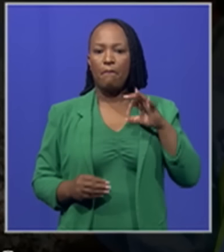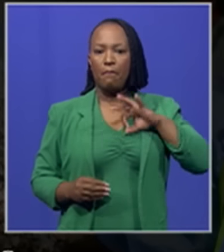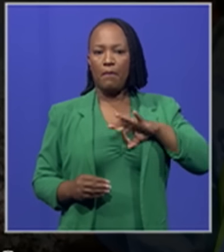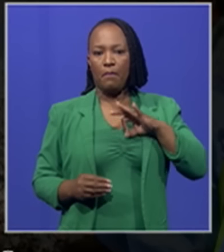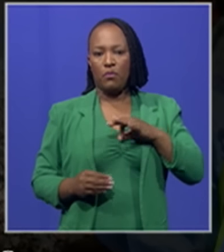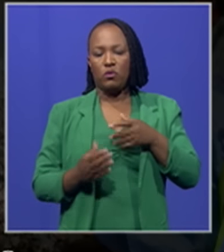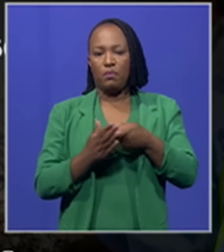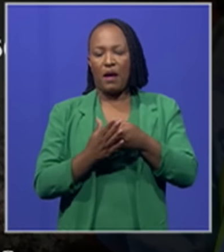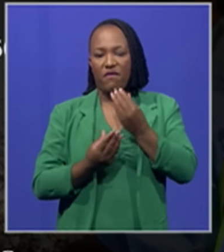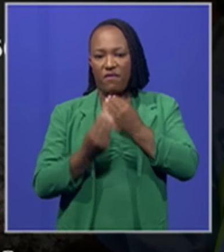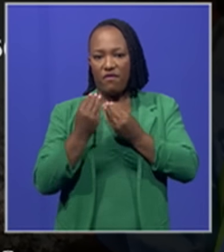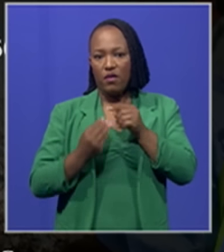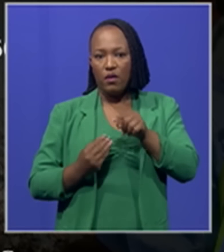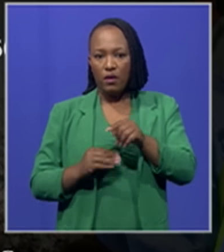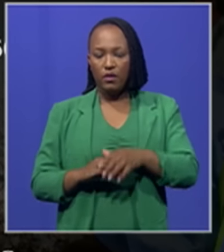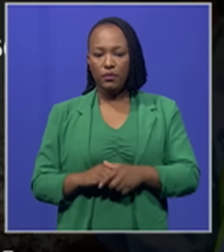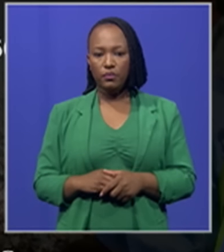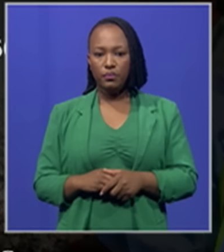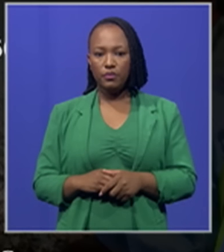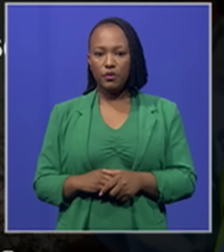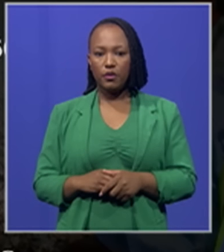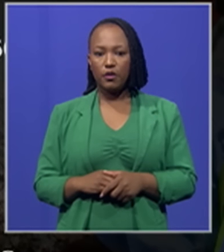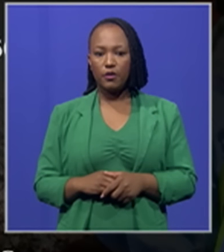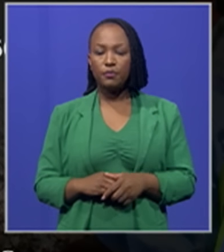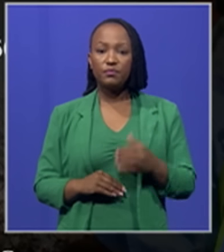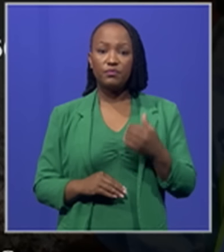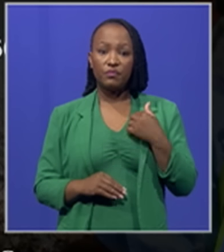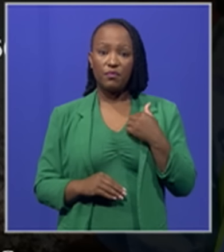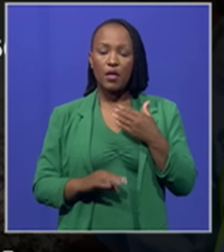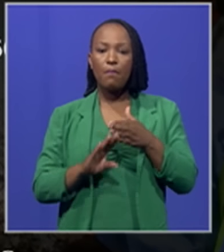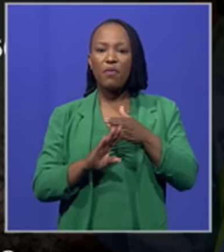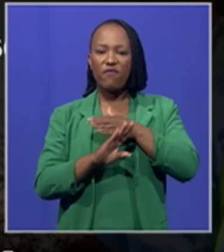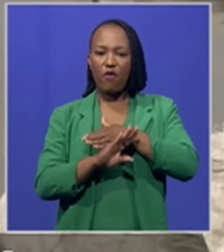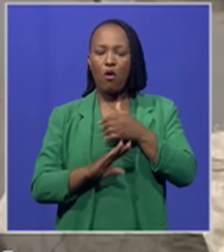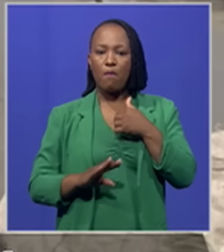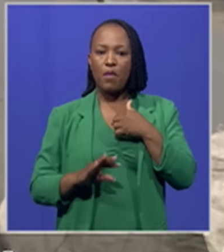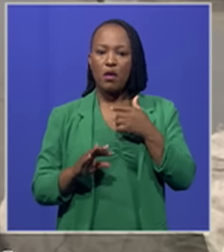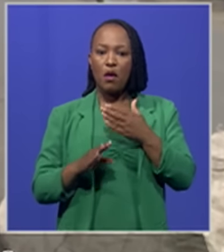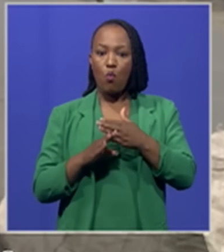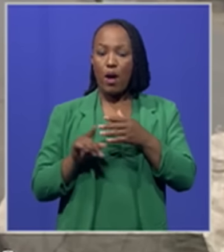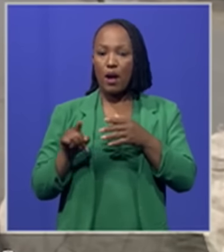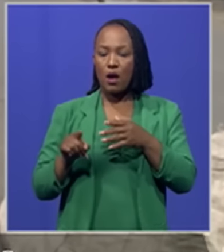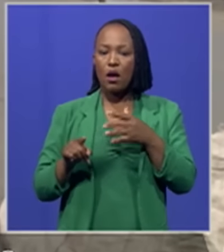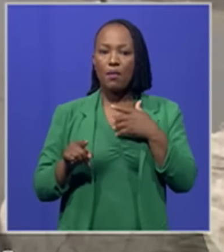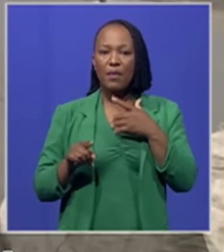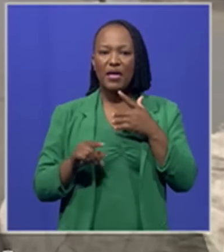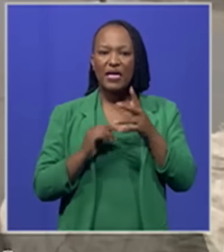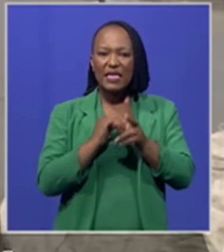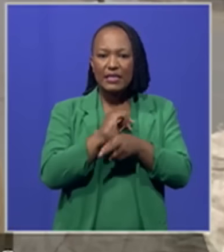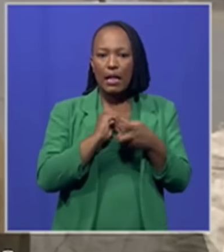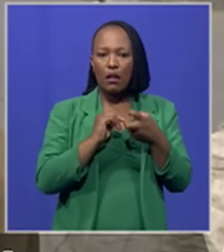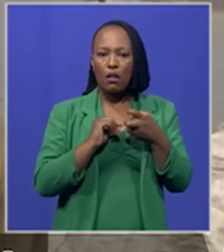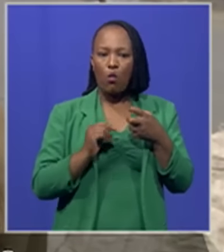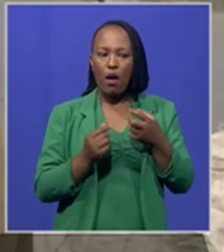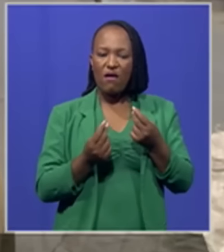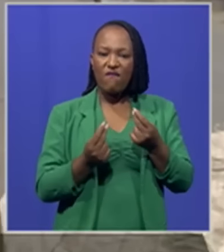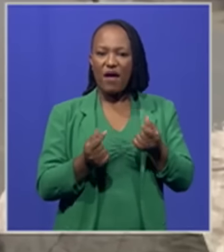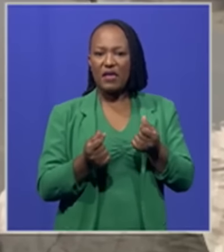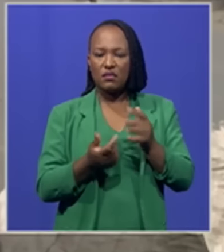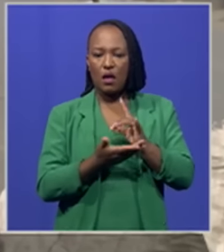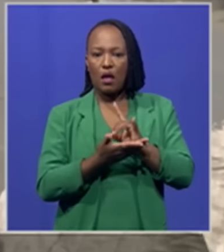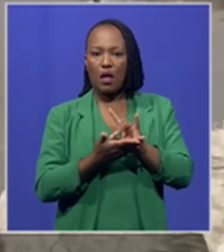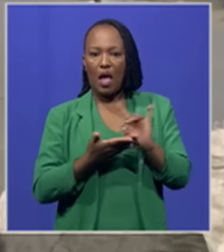tafoleng. Before we come here, we are stealing. Do anything can give us money on the fast cash, but in